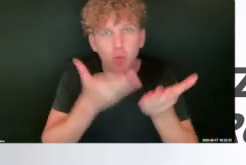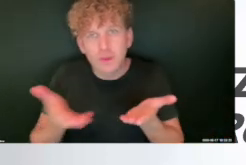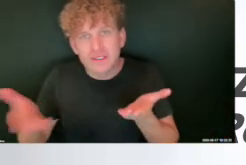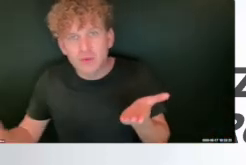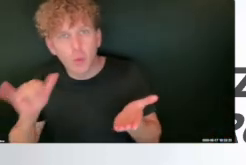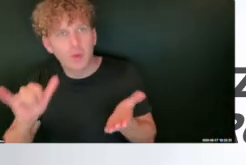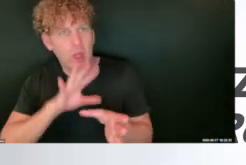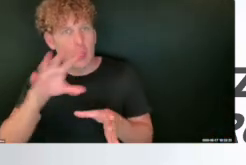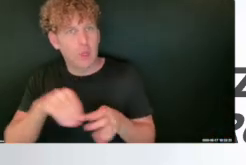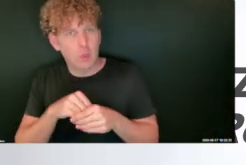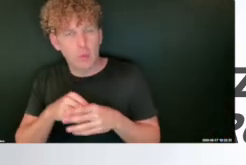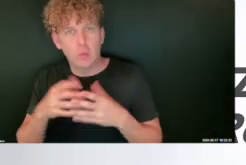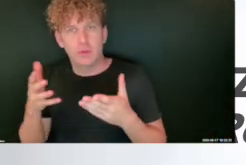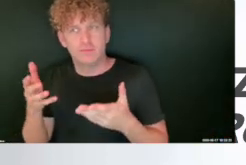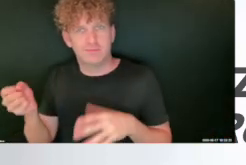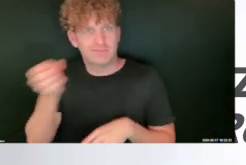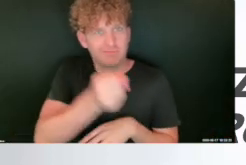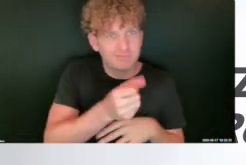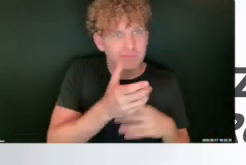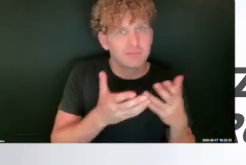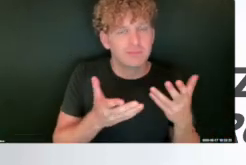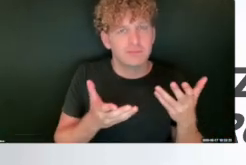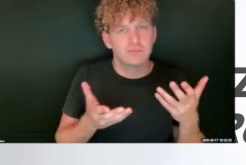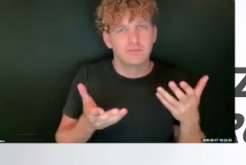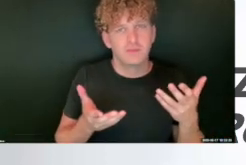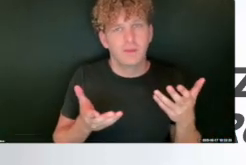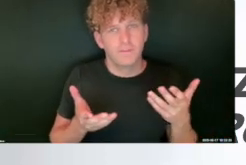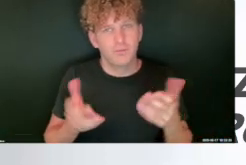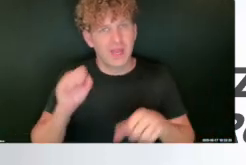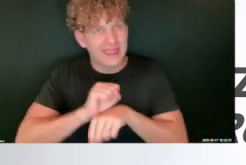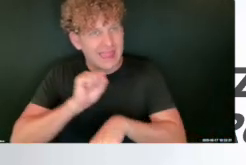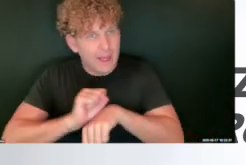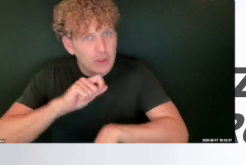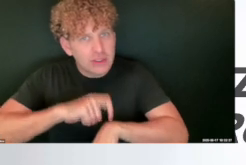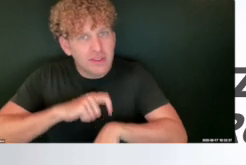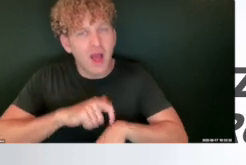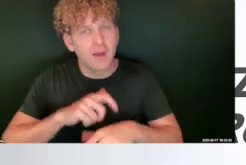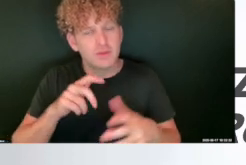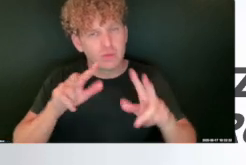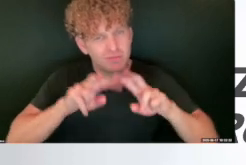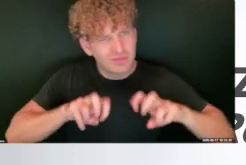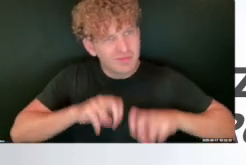vehicle that enters or resides at the repair facility and will be